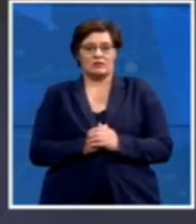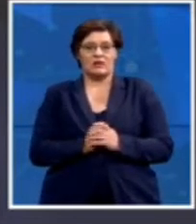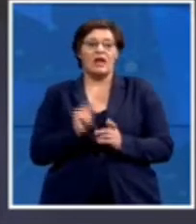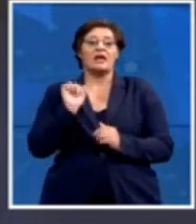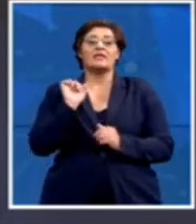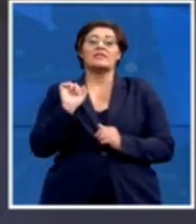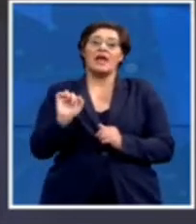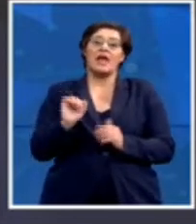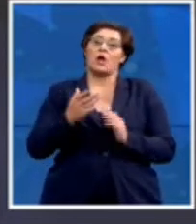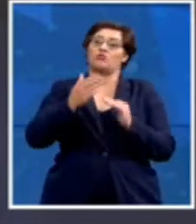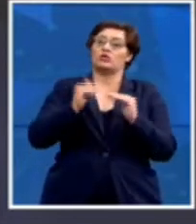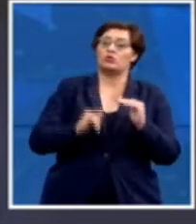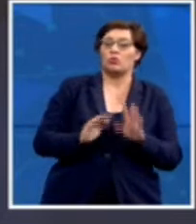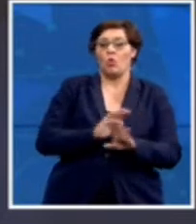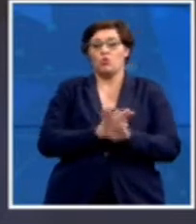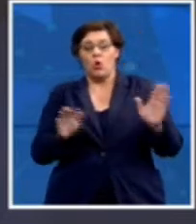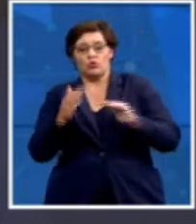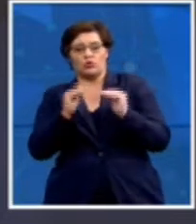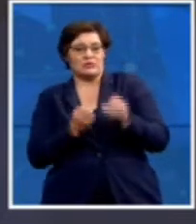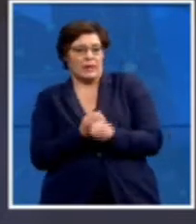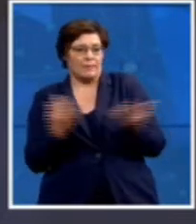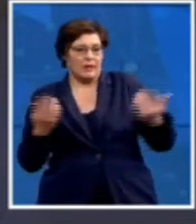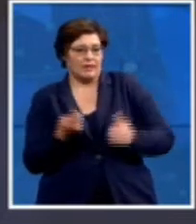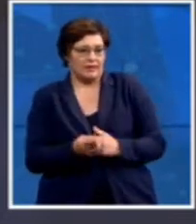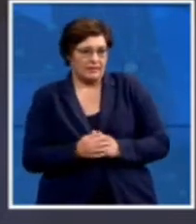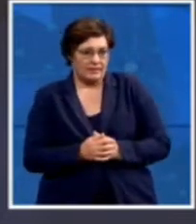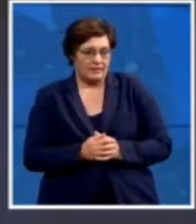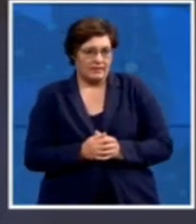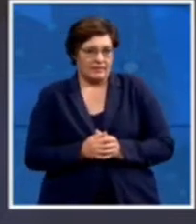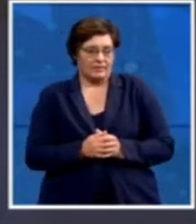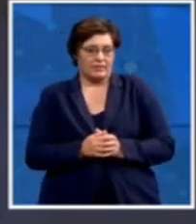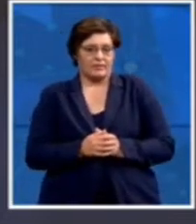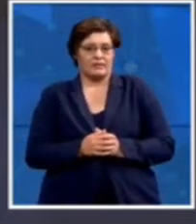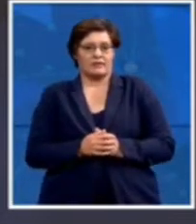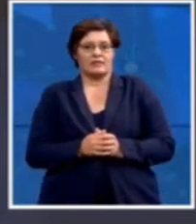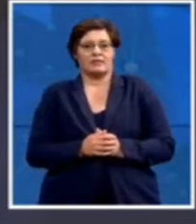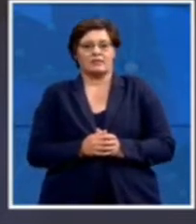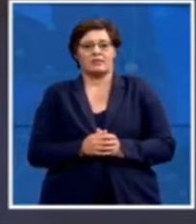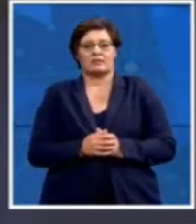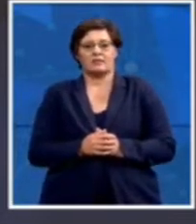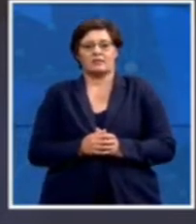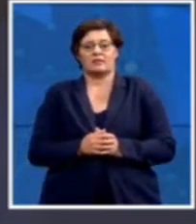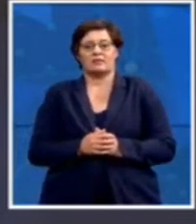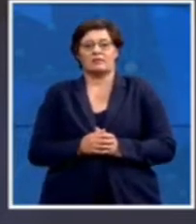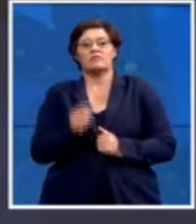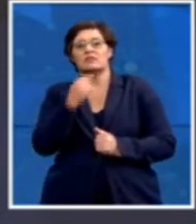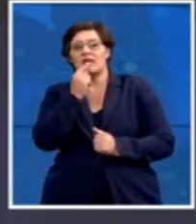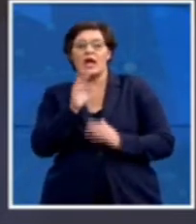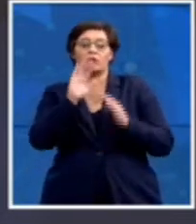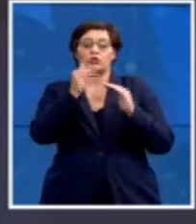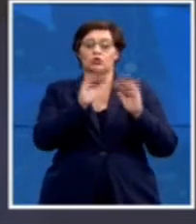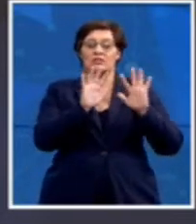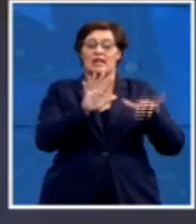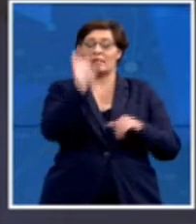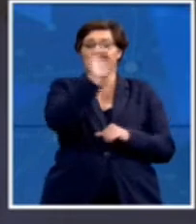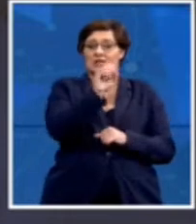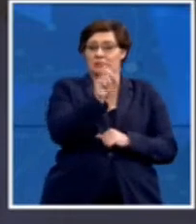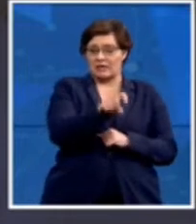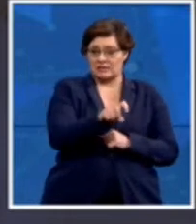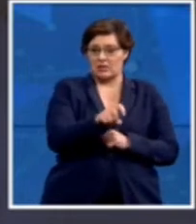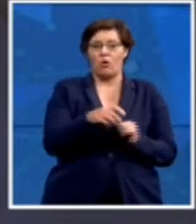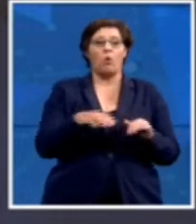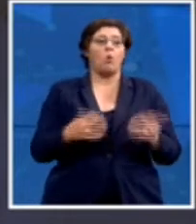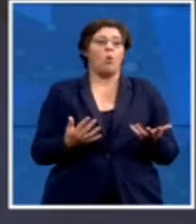So if they were asked to reduce by 10%, did they just reduce to 9%? In other words, was